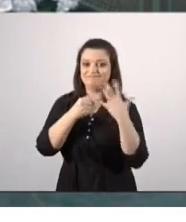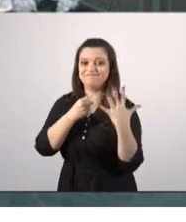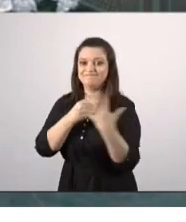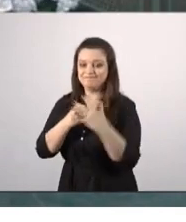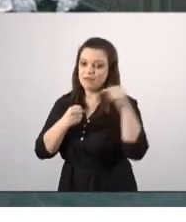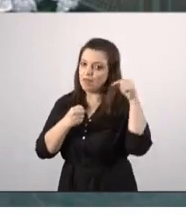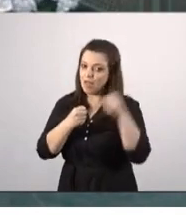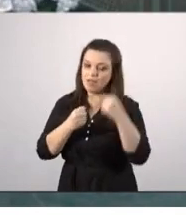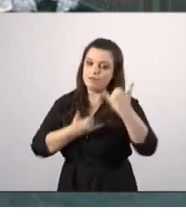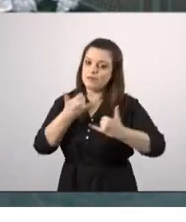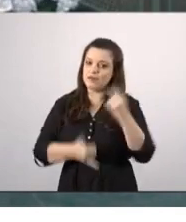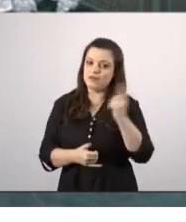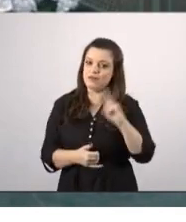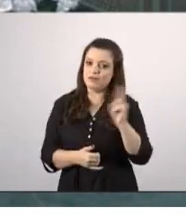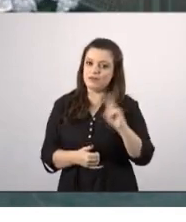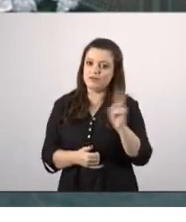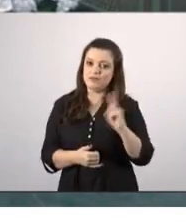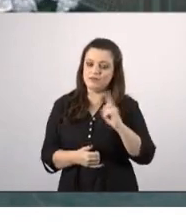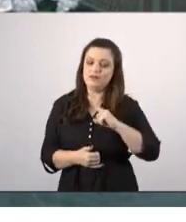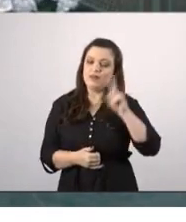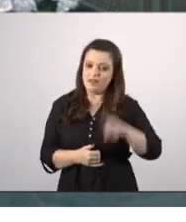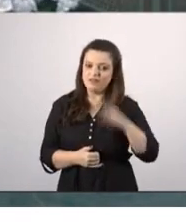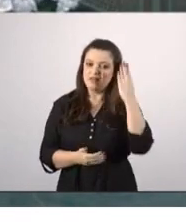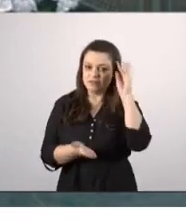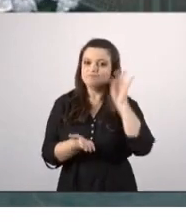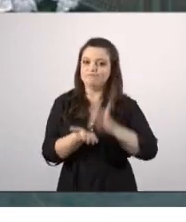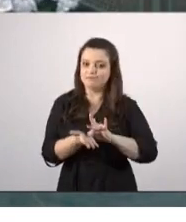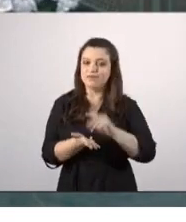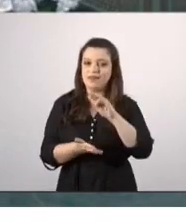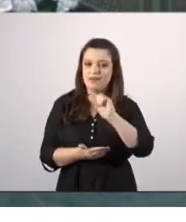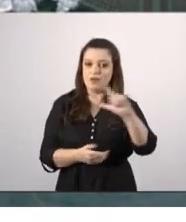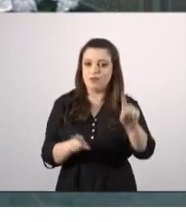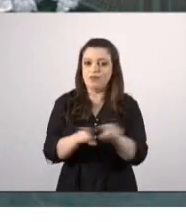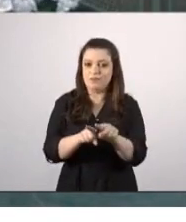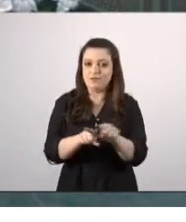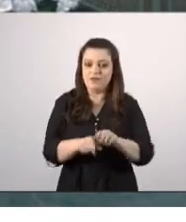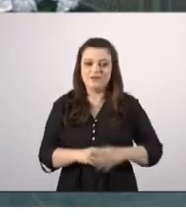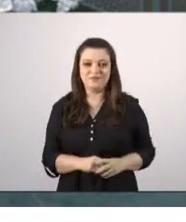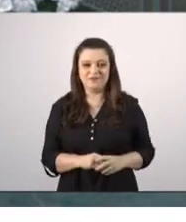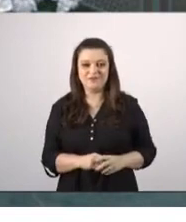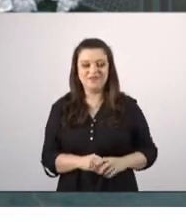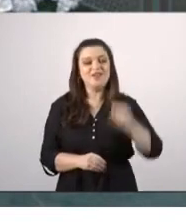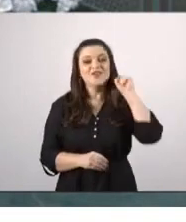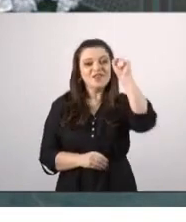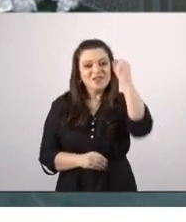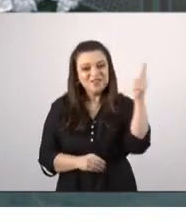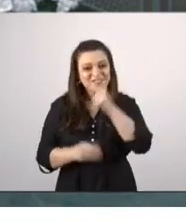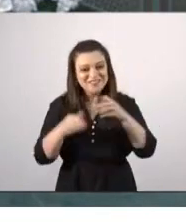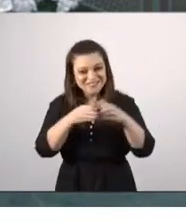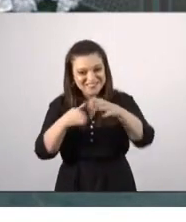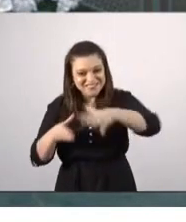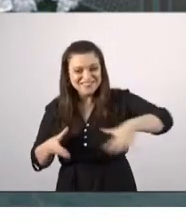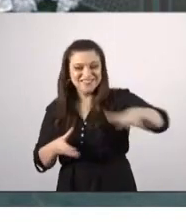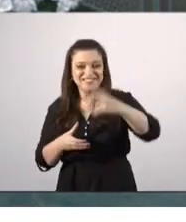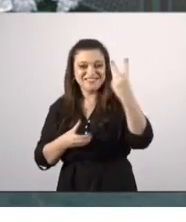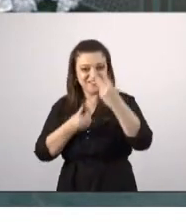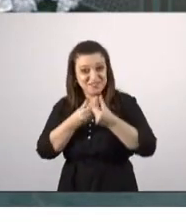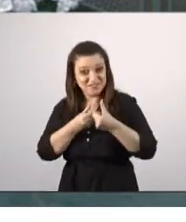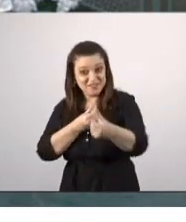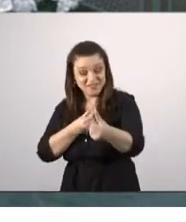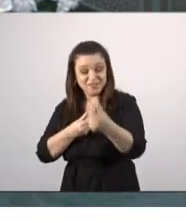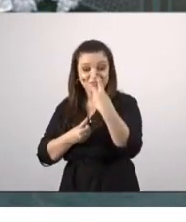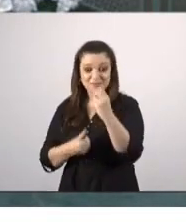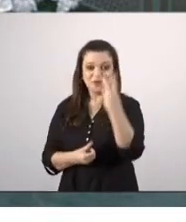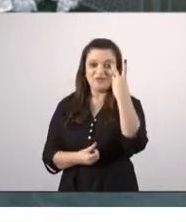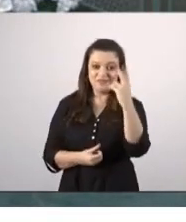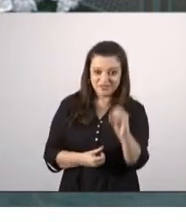not virtual, it is also very real. Go Kent State, go Flashes, and go